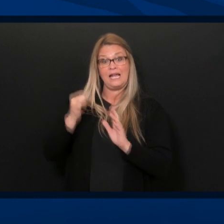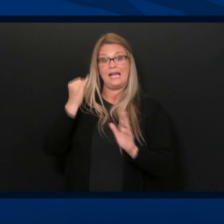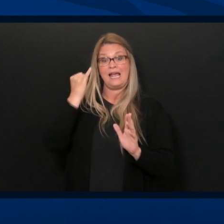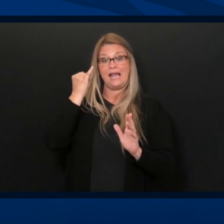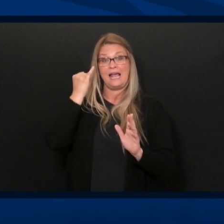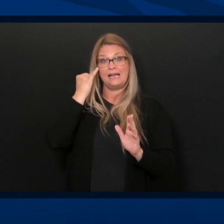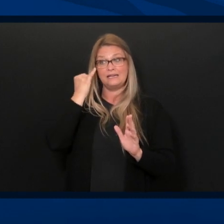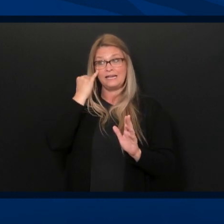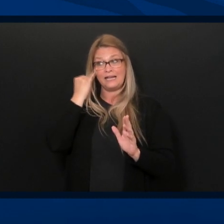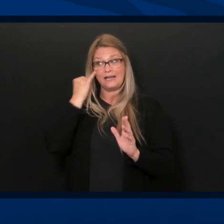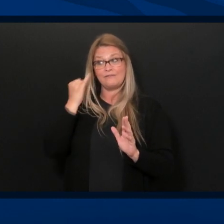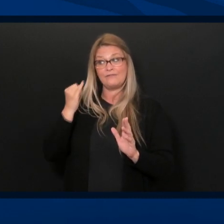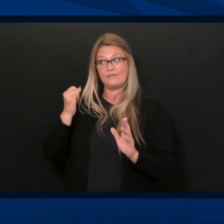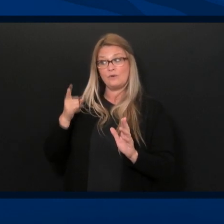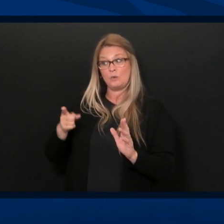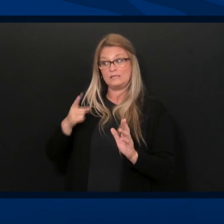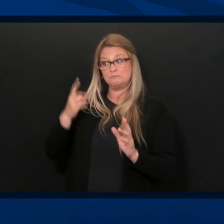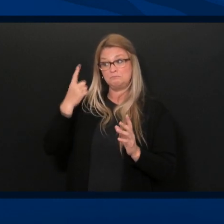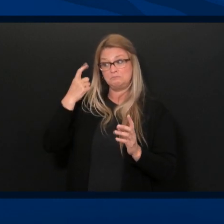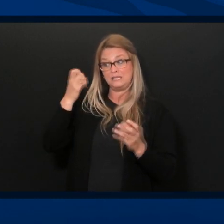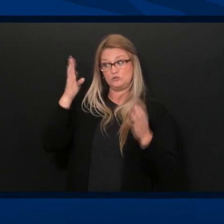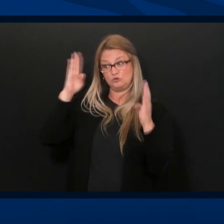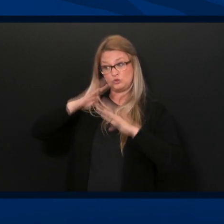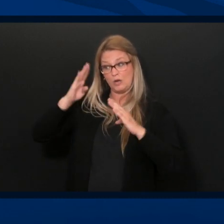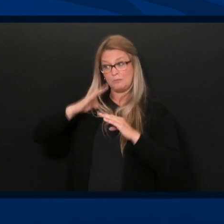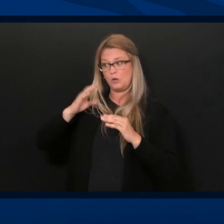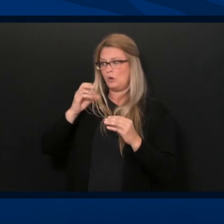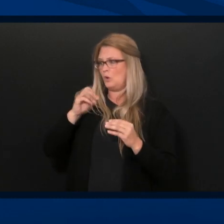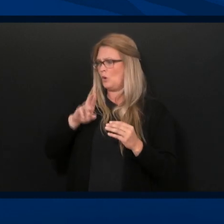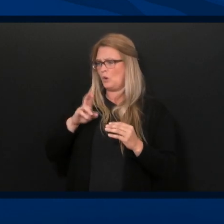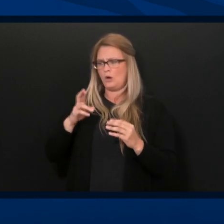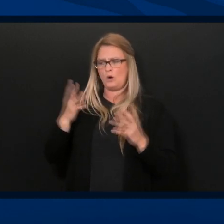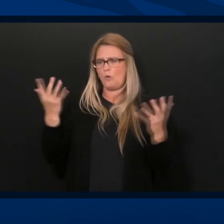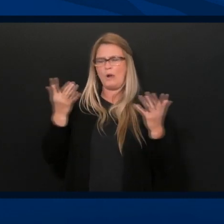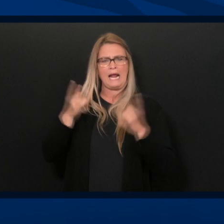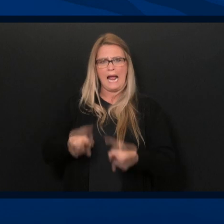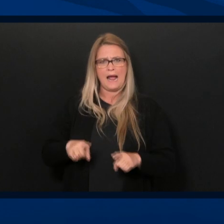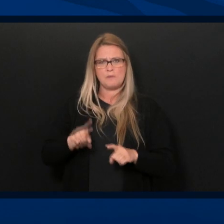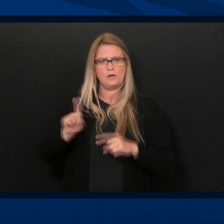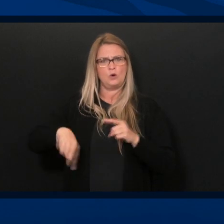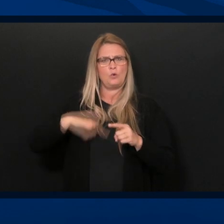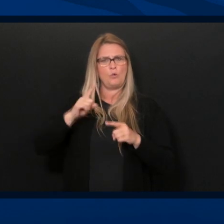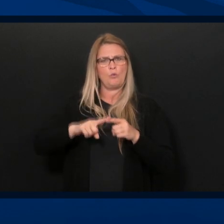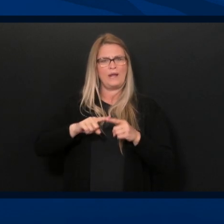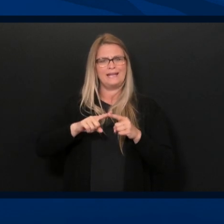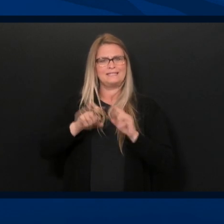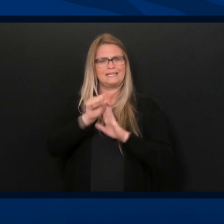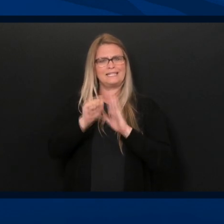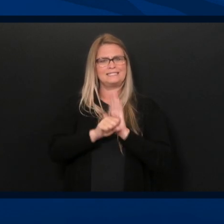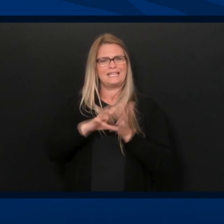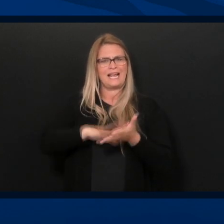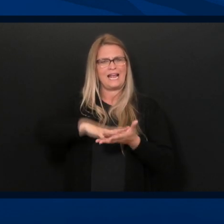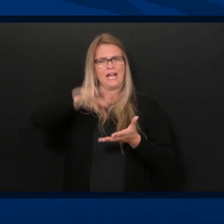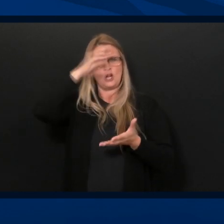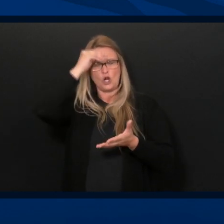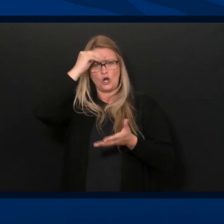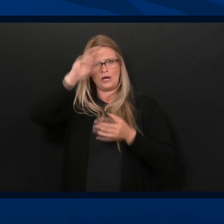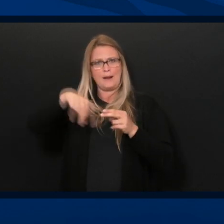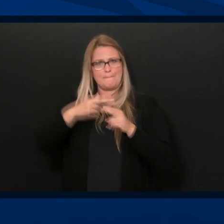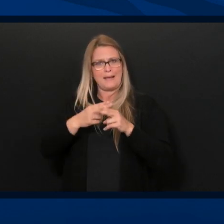for committed offenses, were they truant or something else? When did the state learn about their positive tests? And have they been included